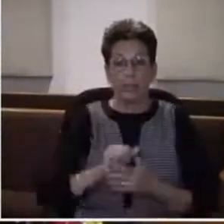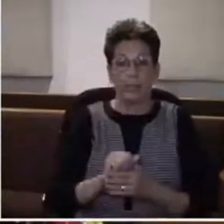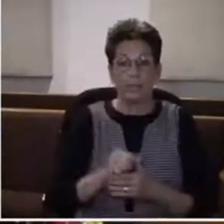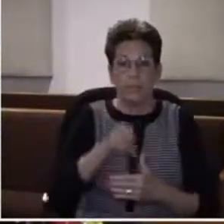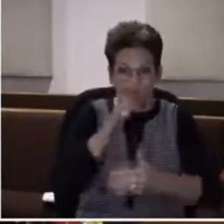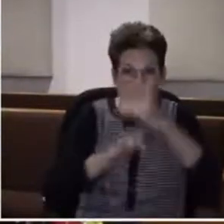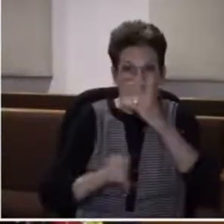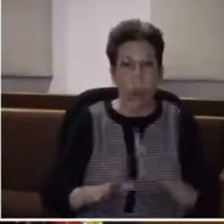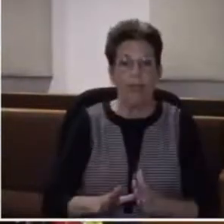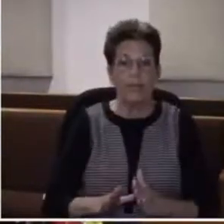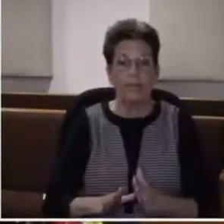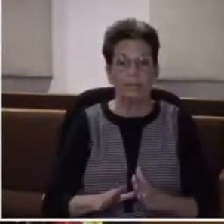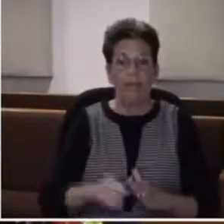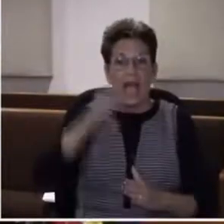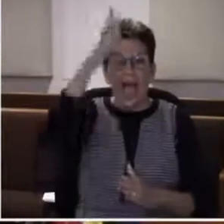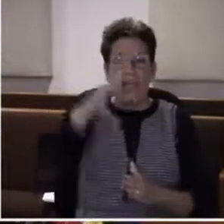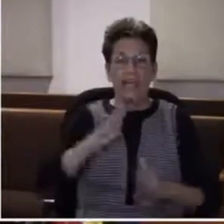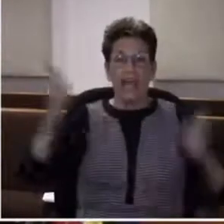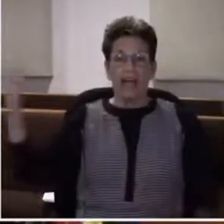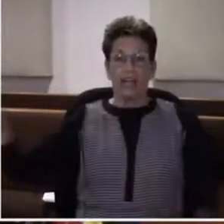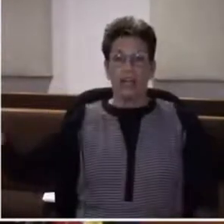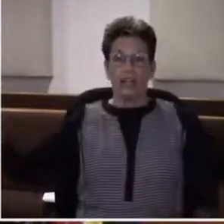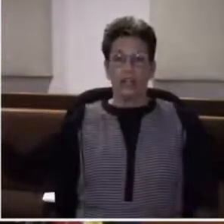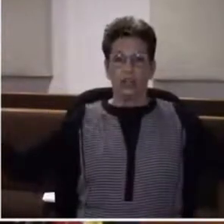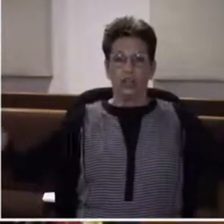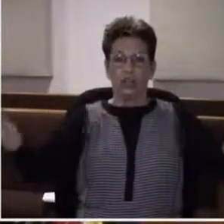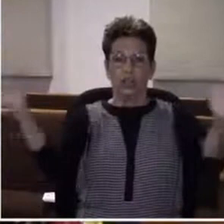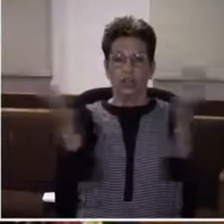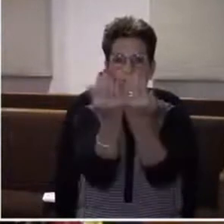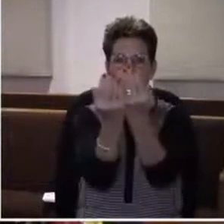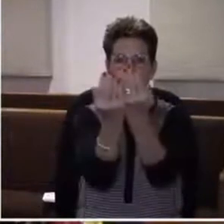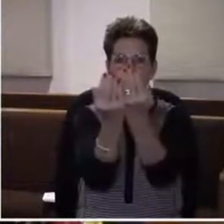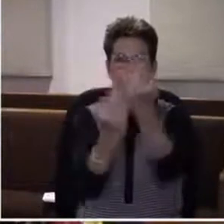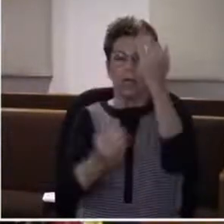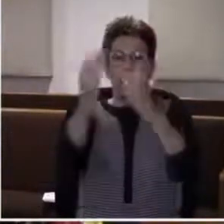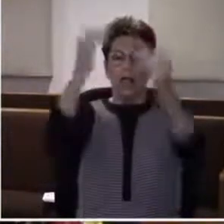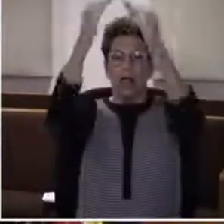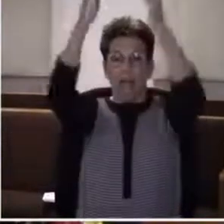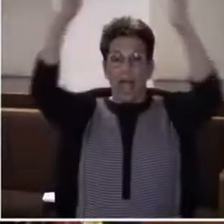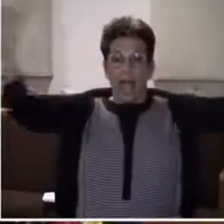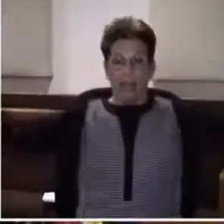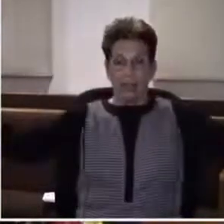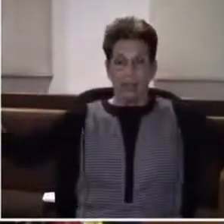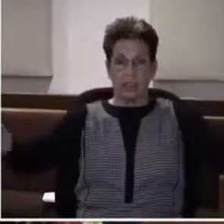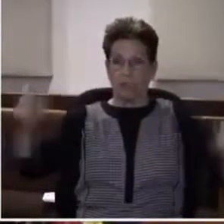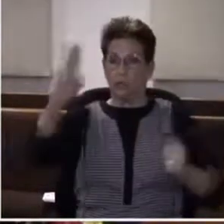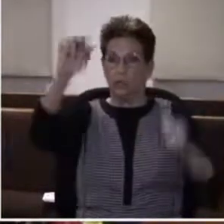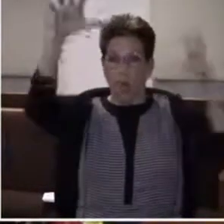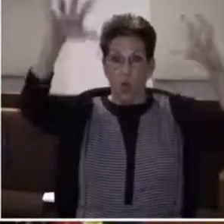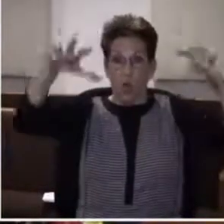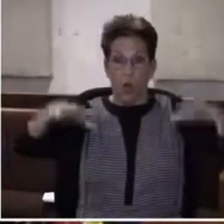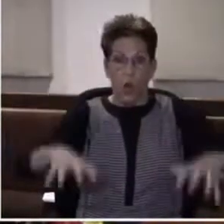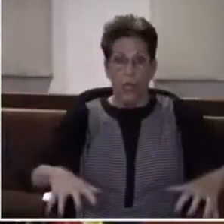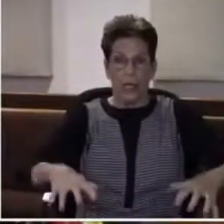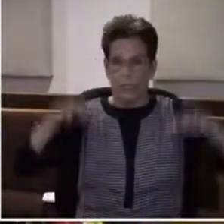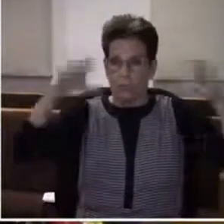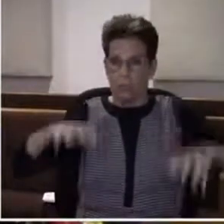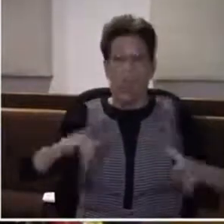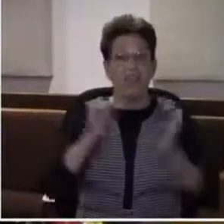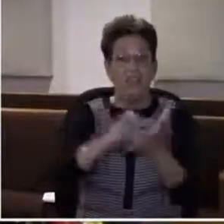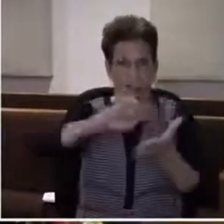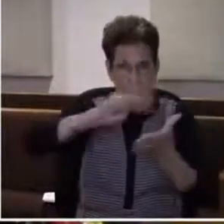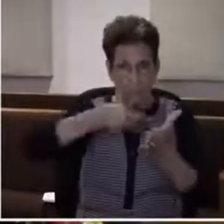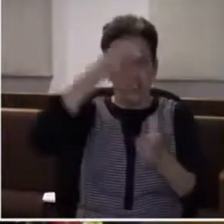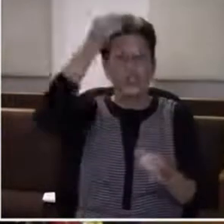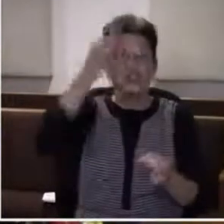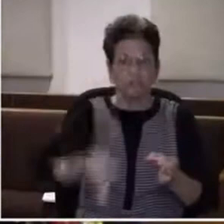no rain. Rain was always used as a blessing, and the lack of rain was always used as judgment for the nation.